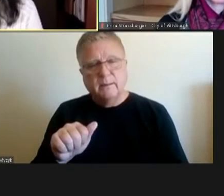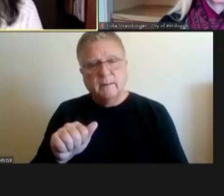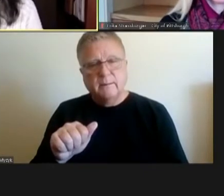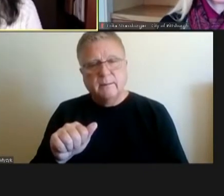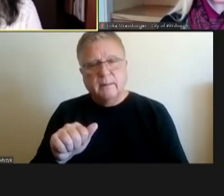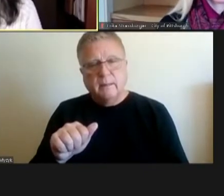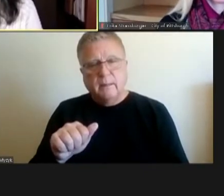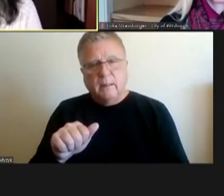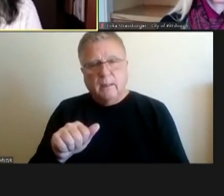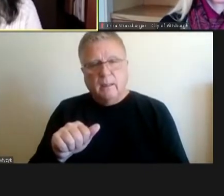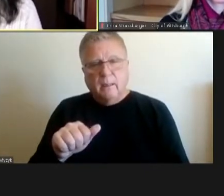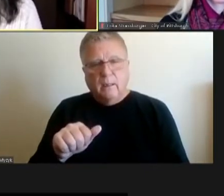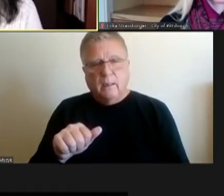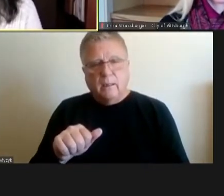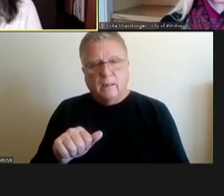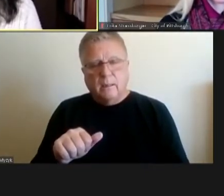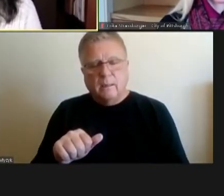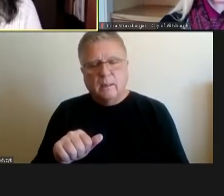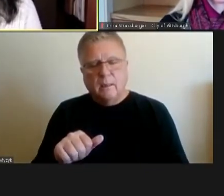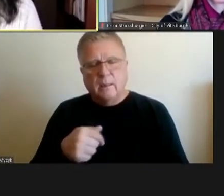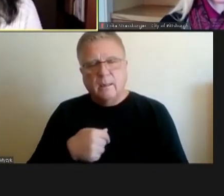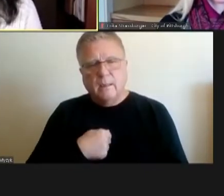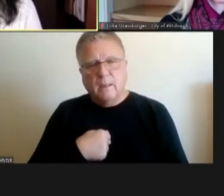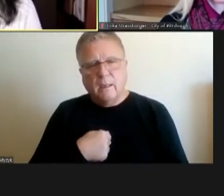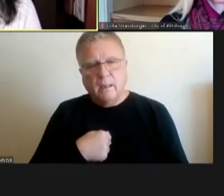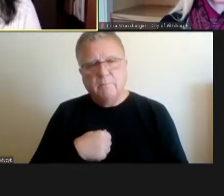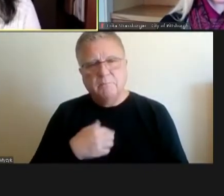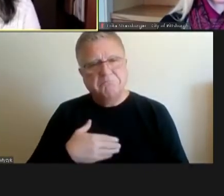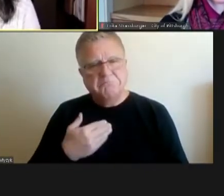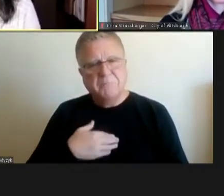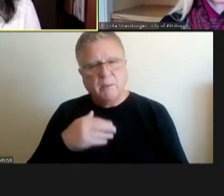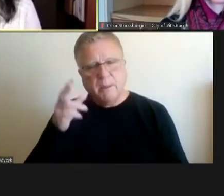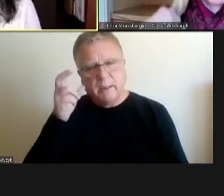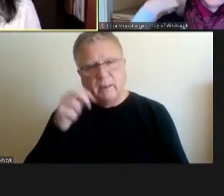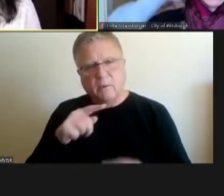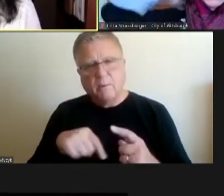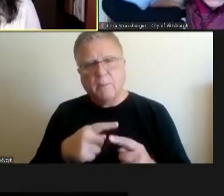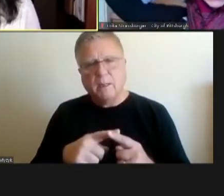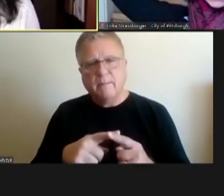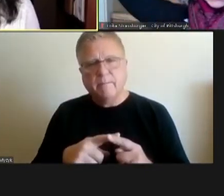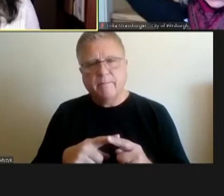I'll just move on to that. I'm glad to hear about,